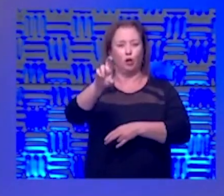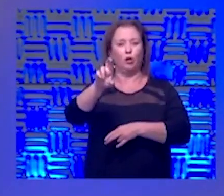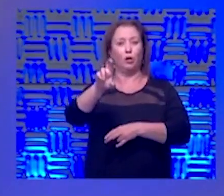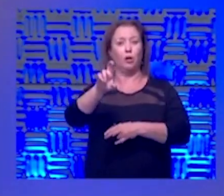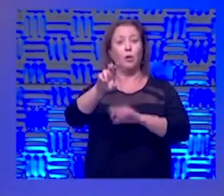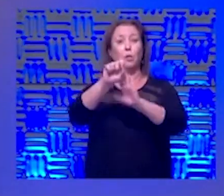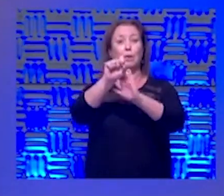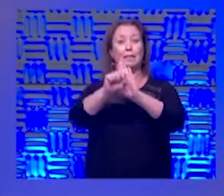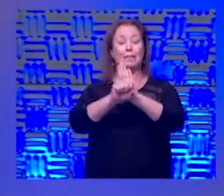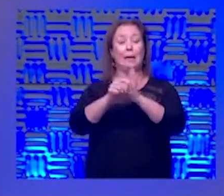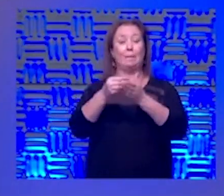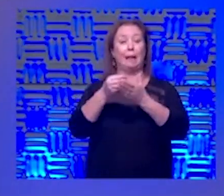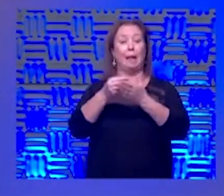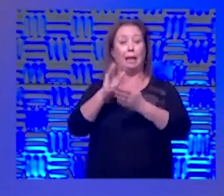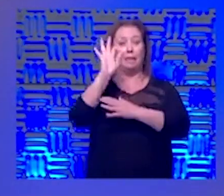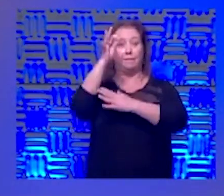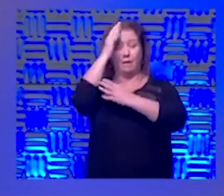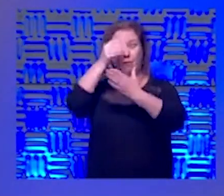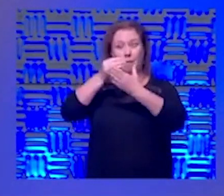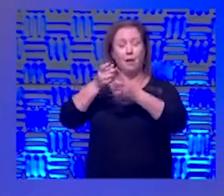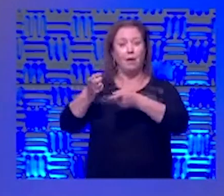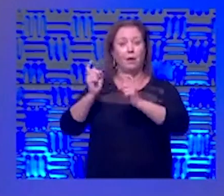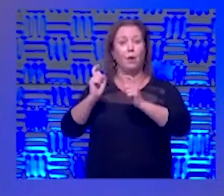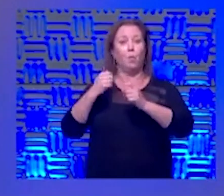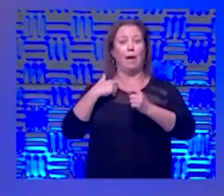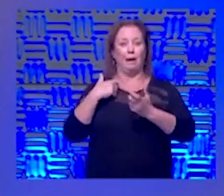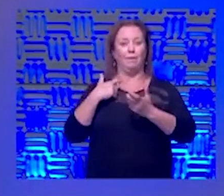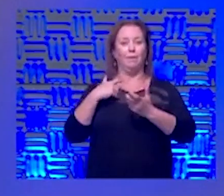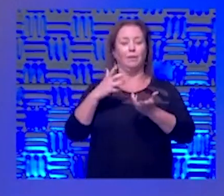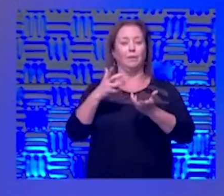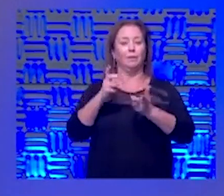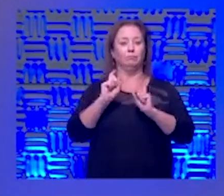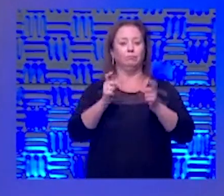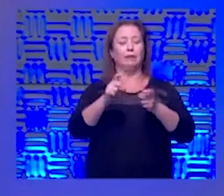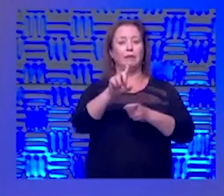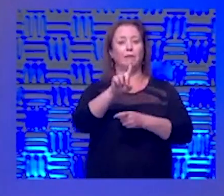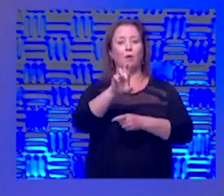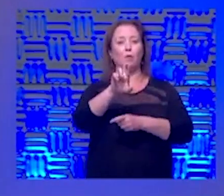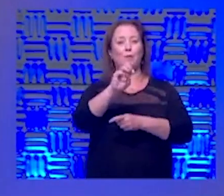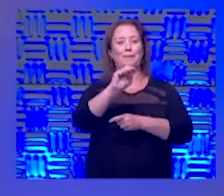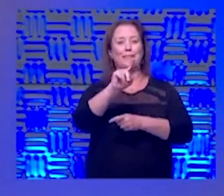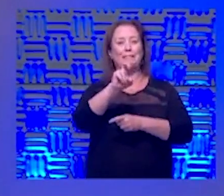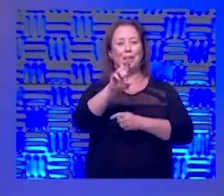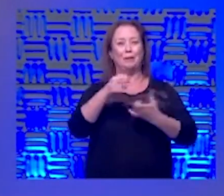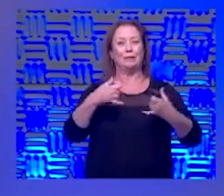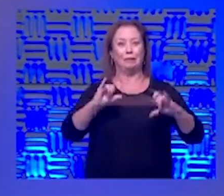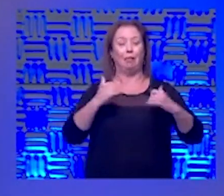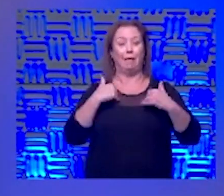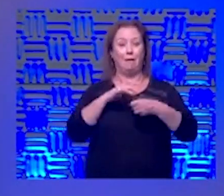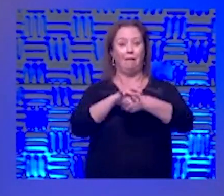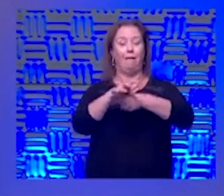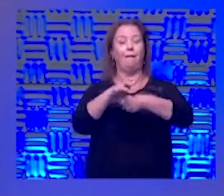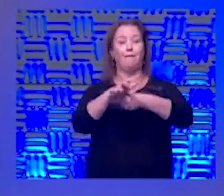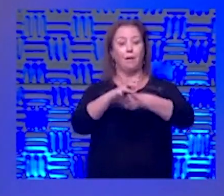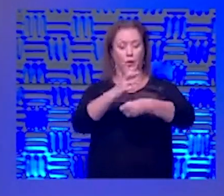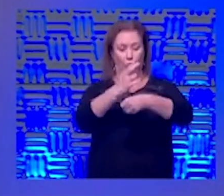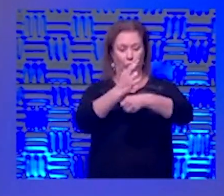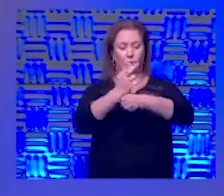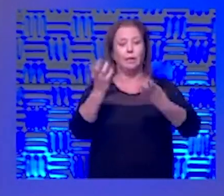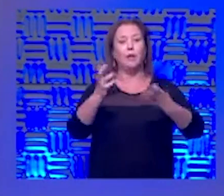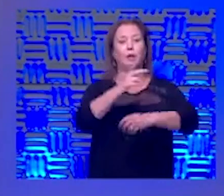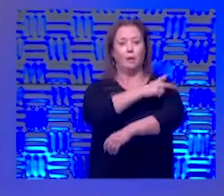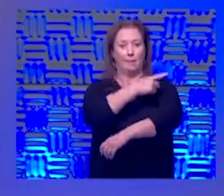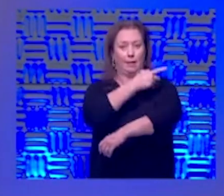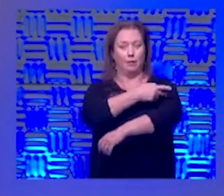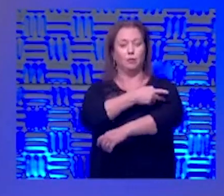state allocation, the federal allocation plan, we do have still doses available to give, so that's a very good thing. We are using it on our patients that come into